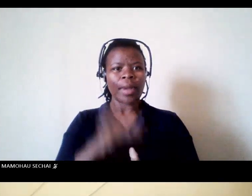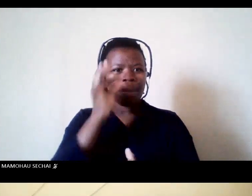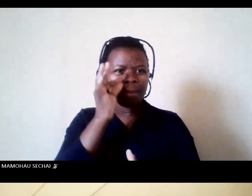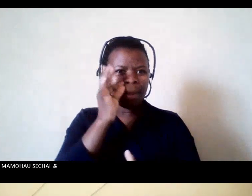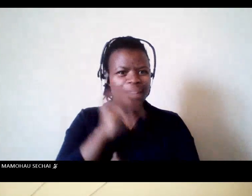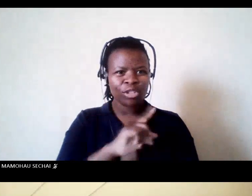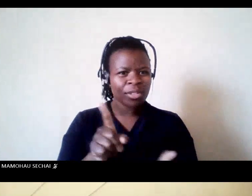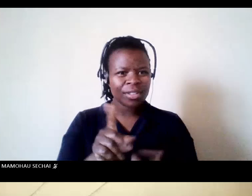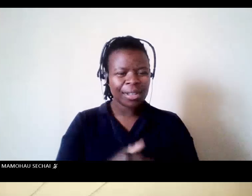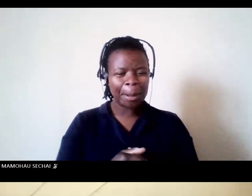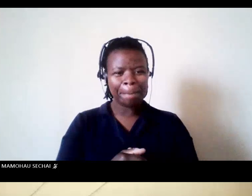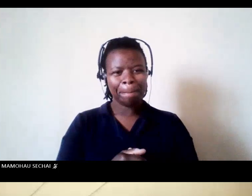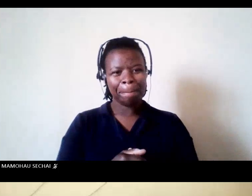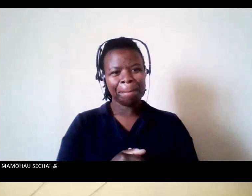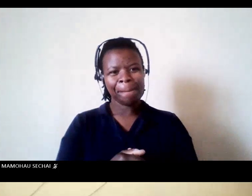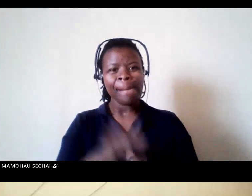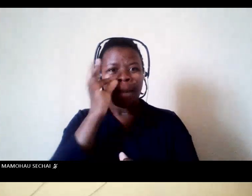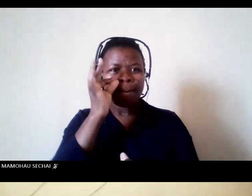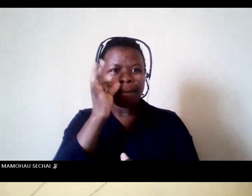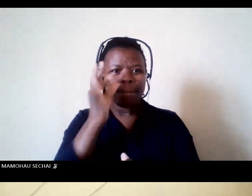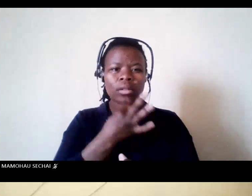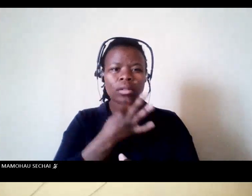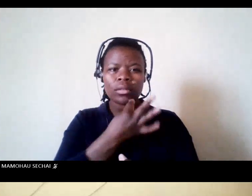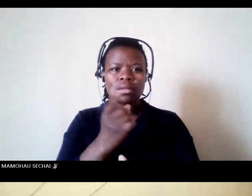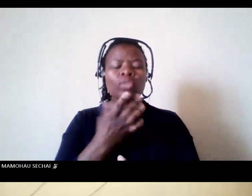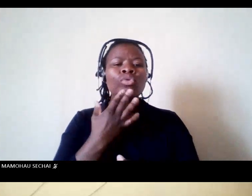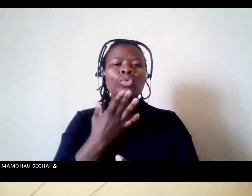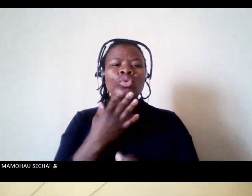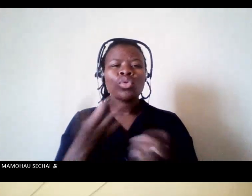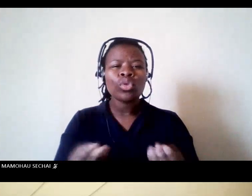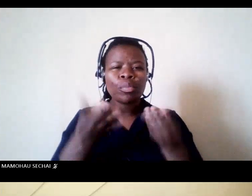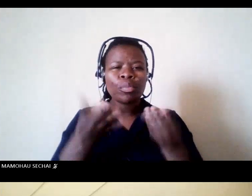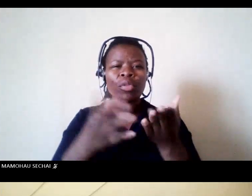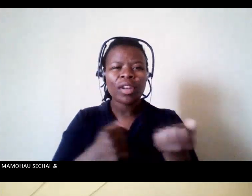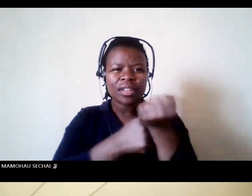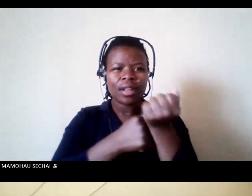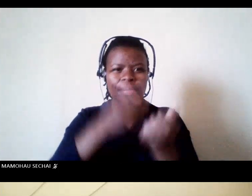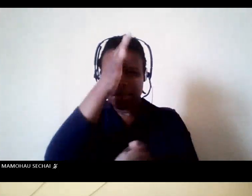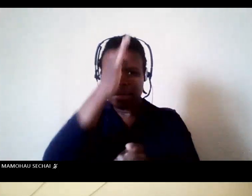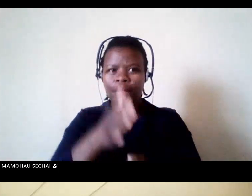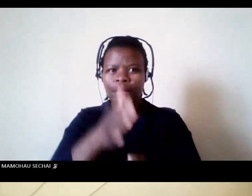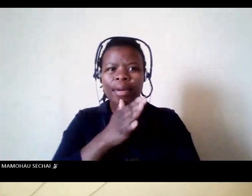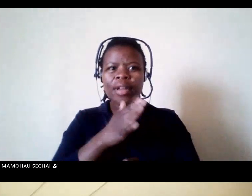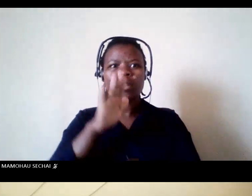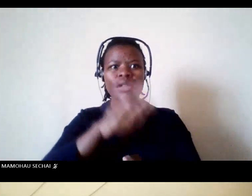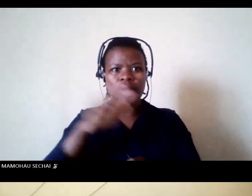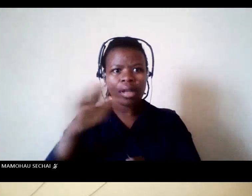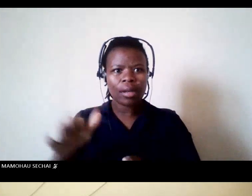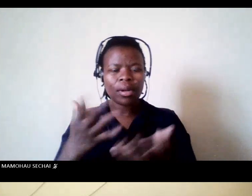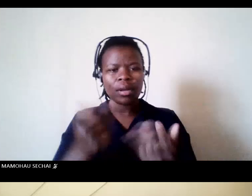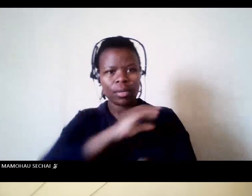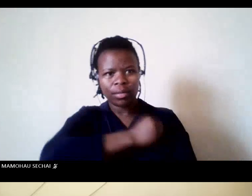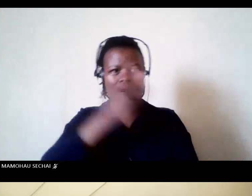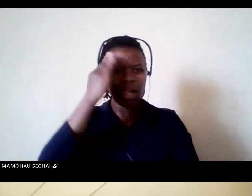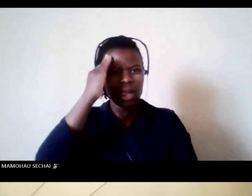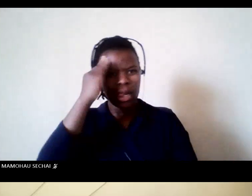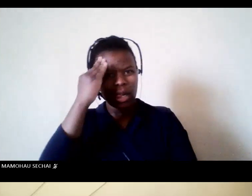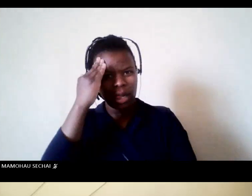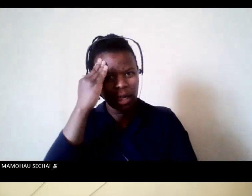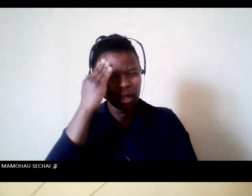Okay, Mbali says, who provides support to parents of children with intellectual disabilities, particularly mothers in